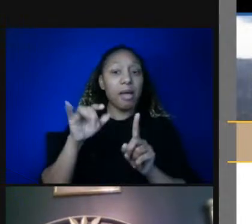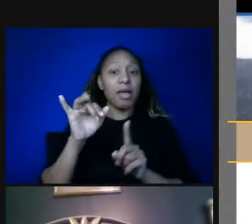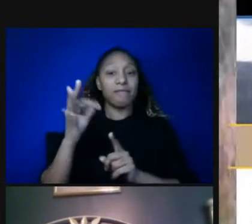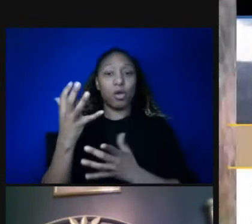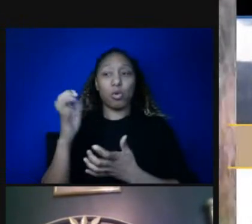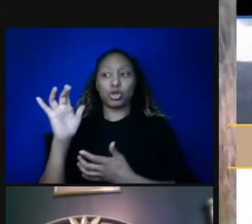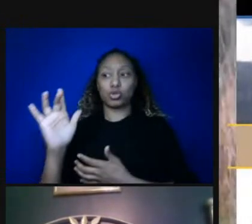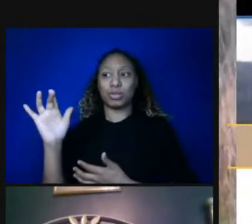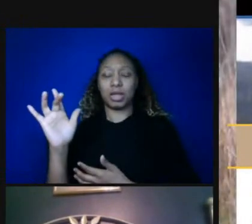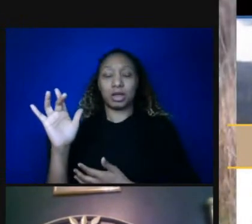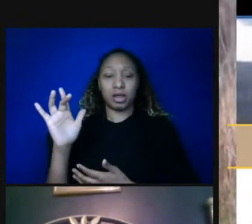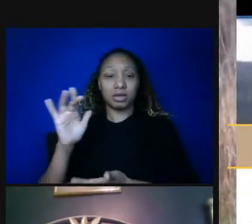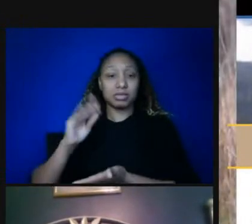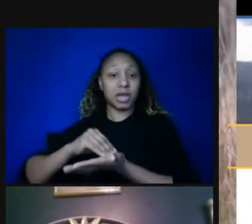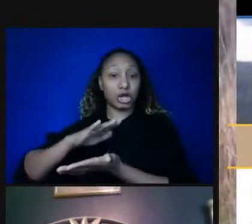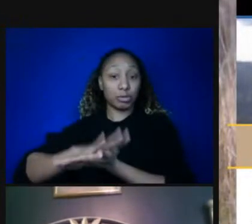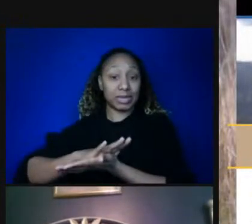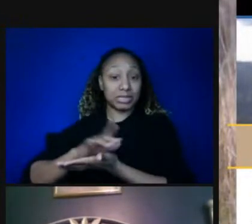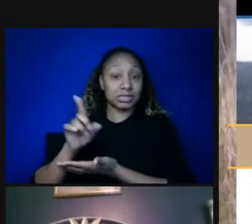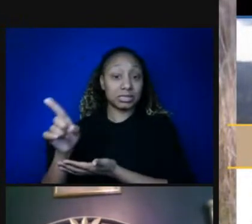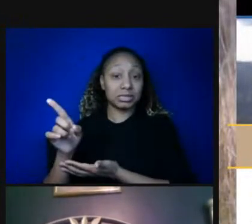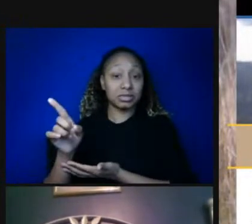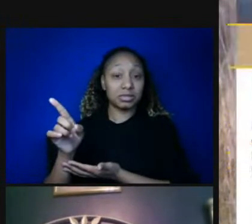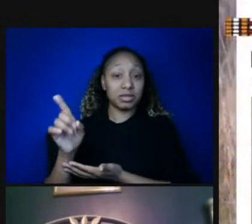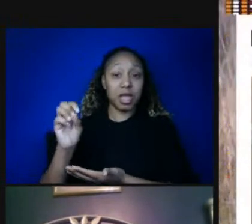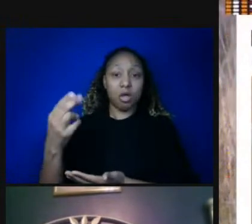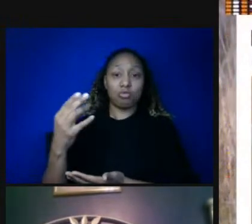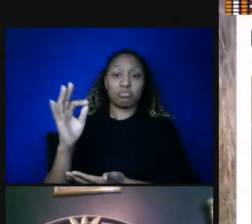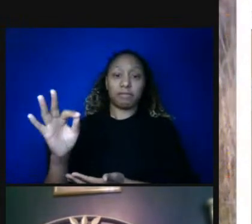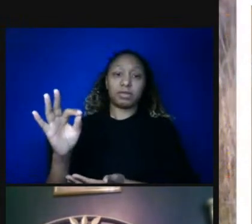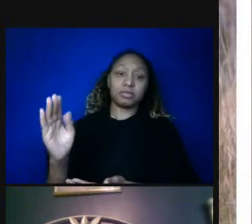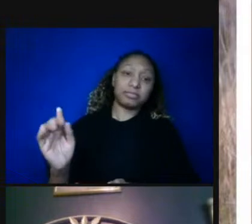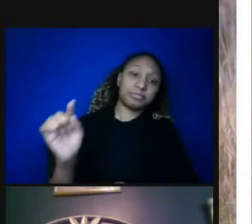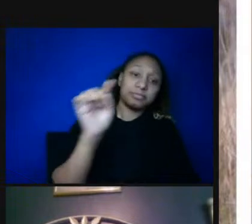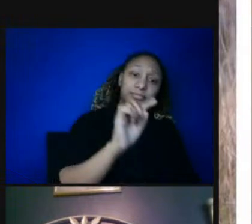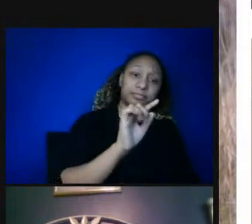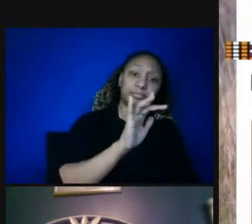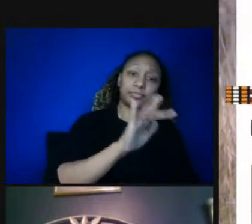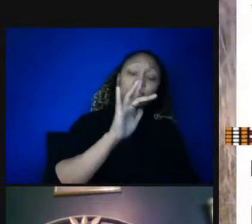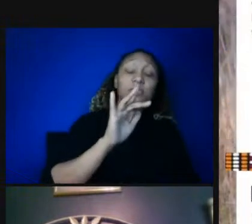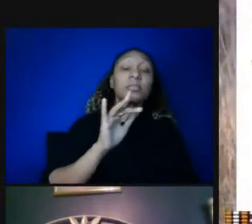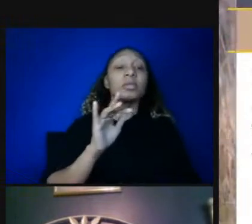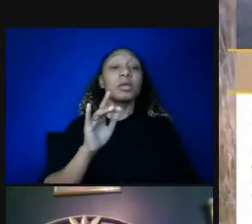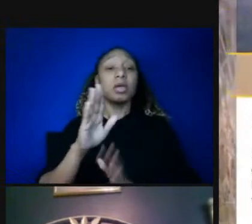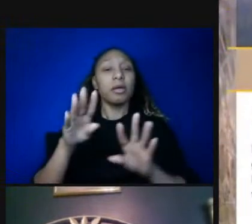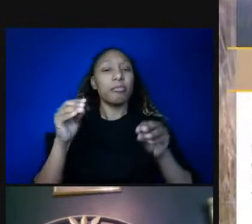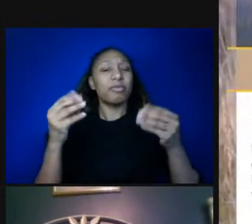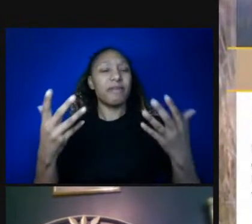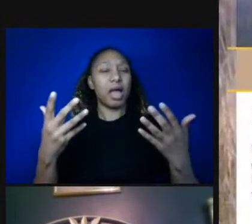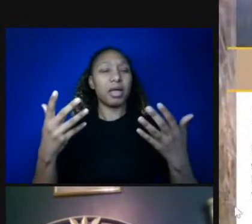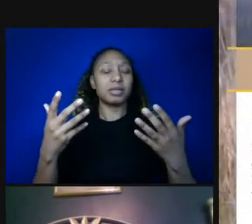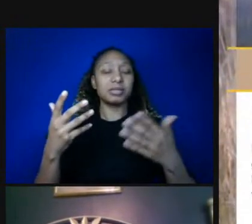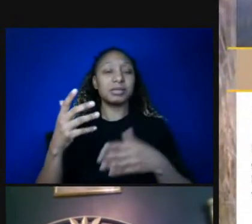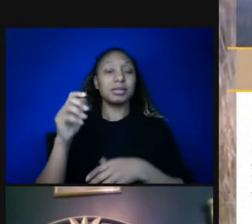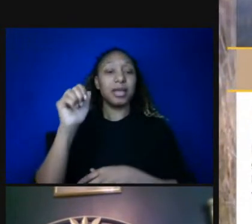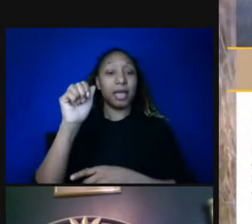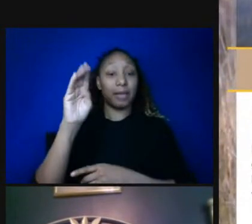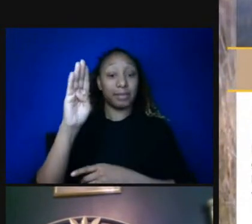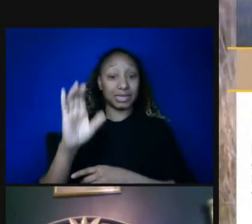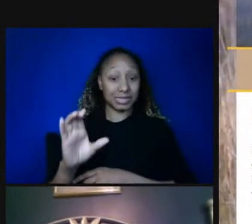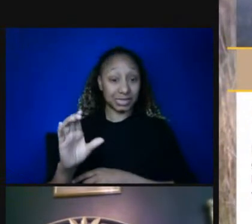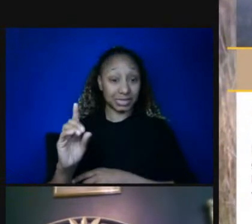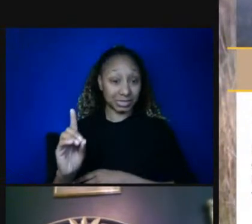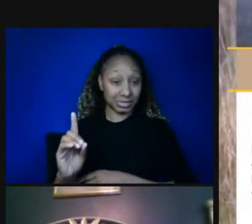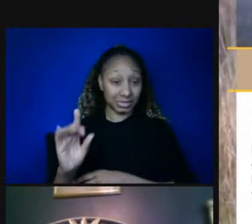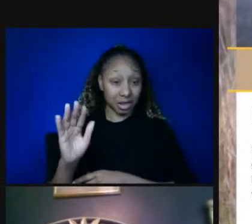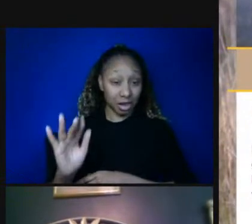documents, well, there's browse. So it gives you alphabetically. It says browser alphabetic